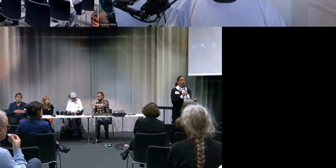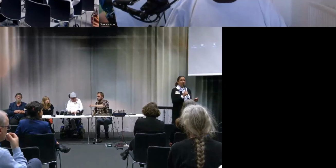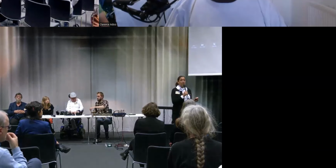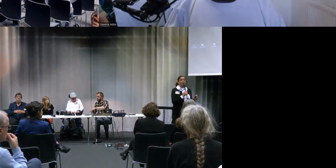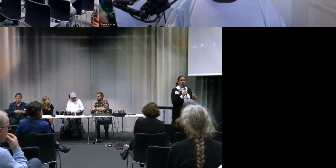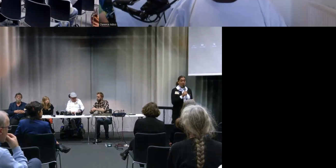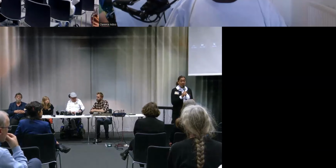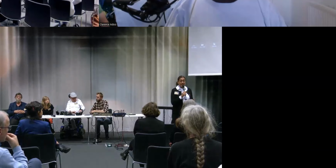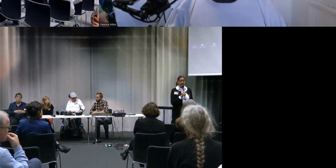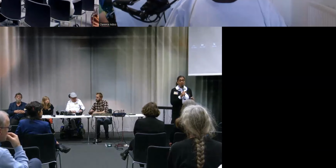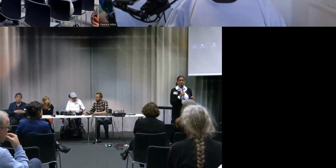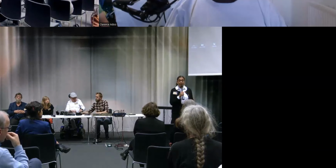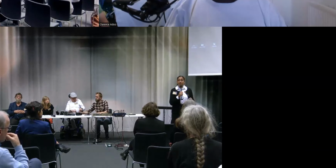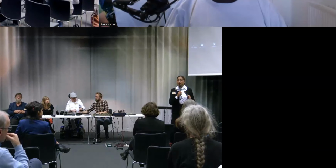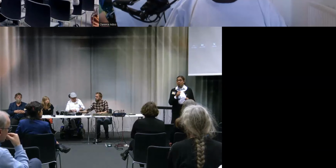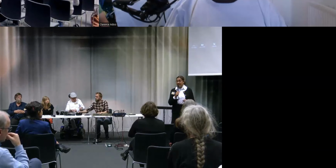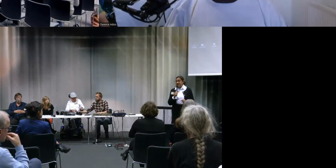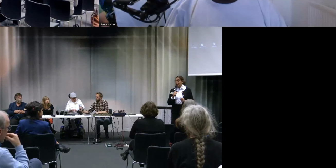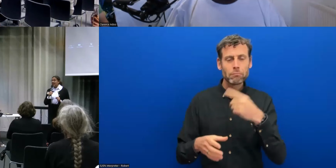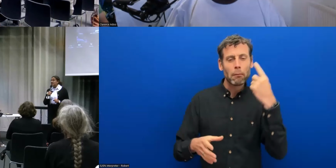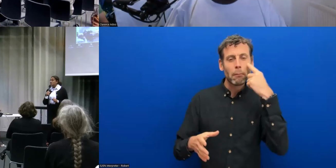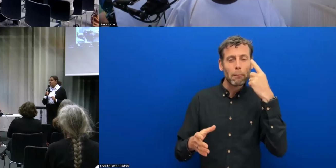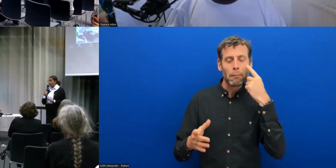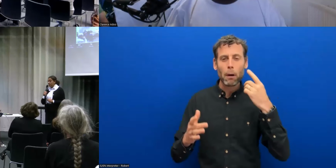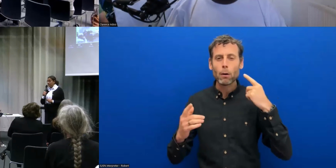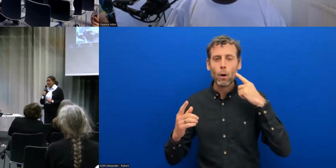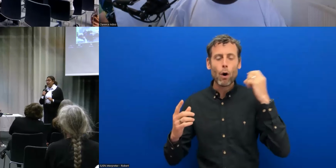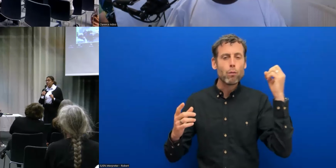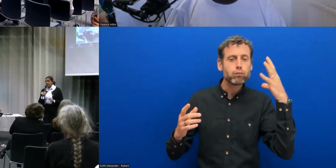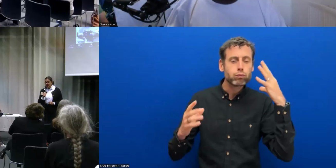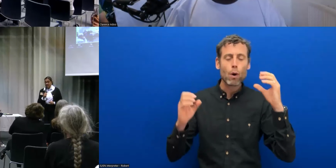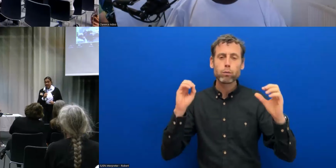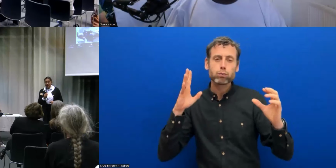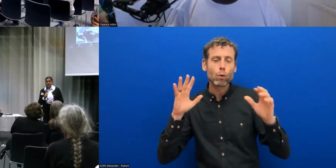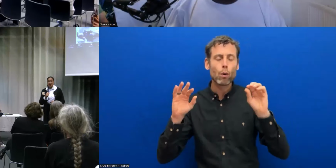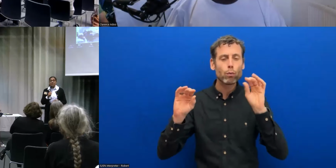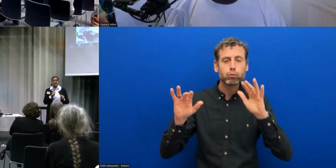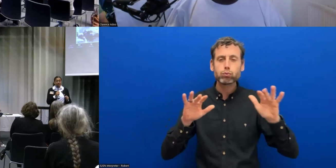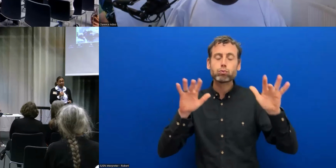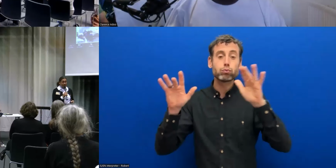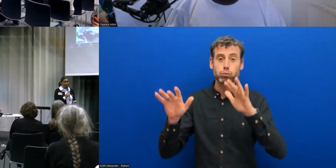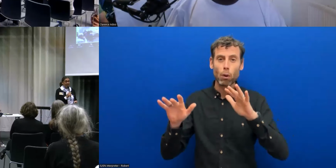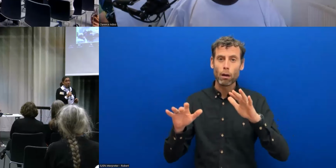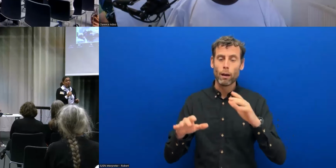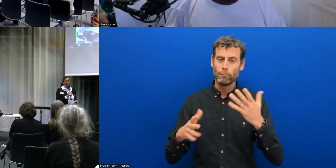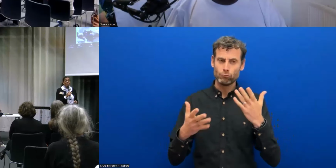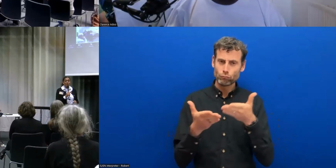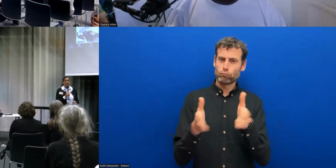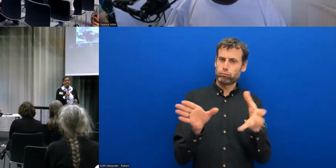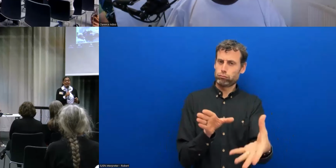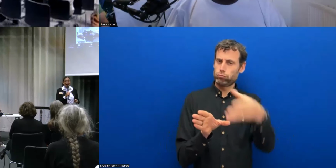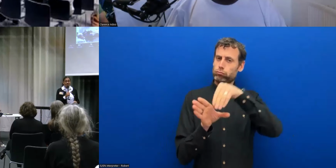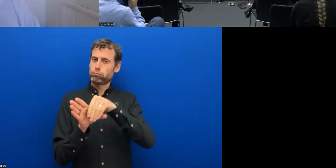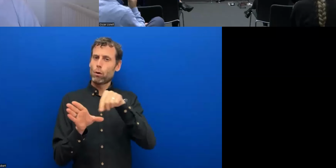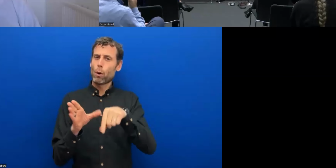has equal opportunities to both create and to perform and to participate. So, participation is really